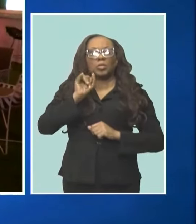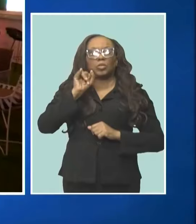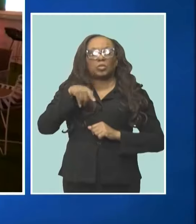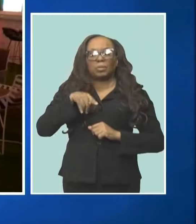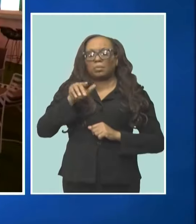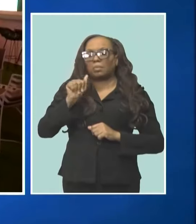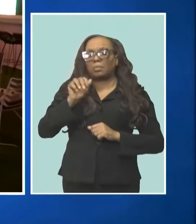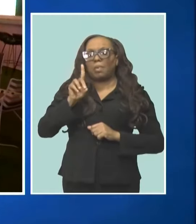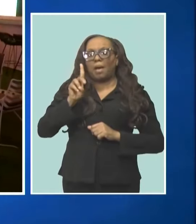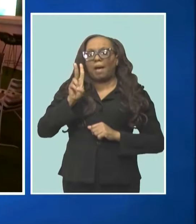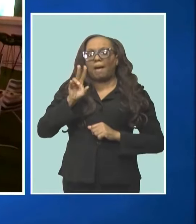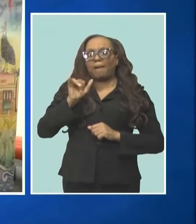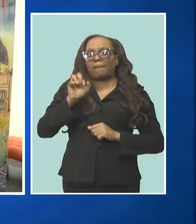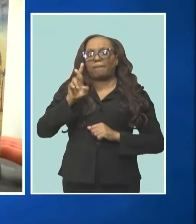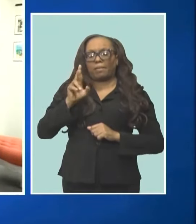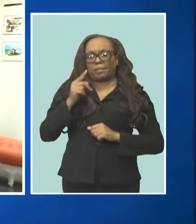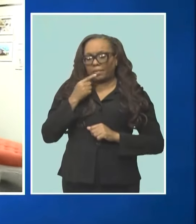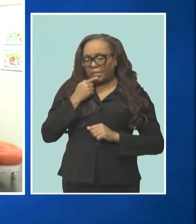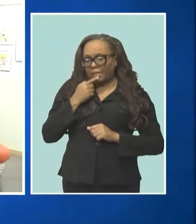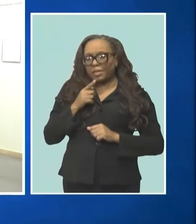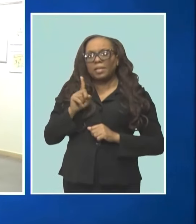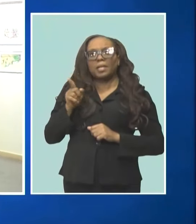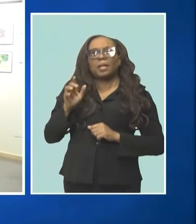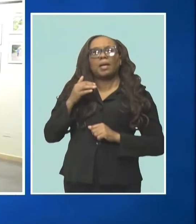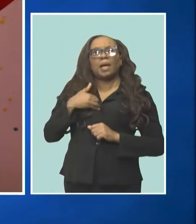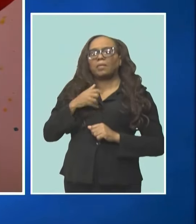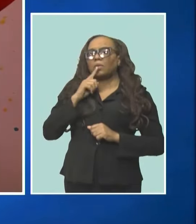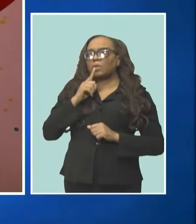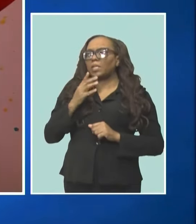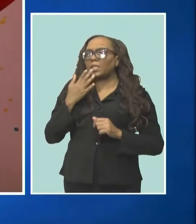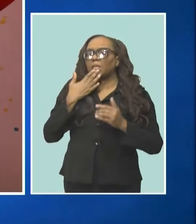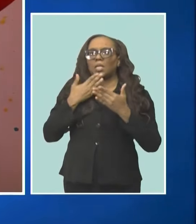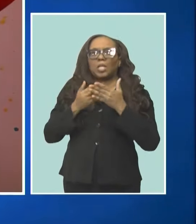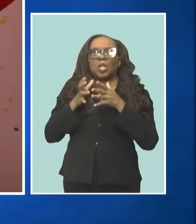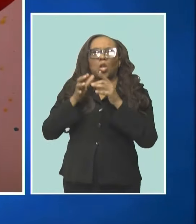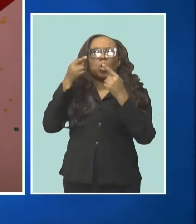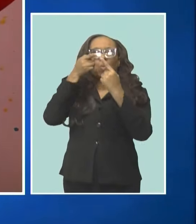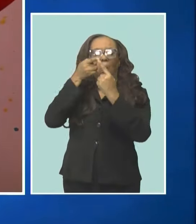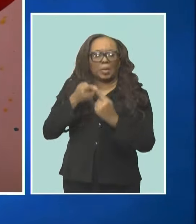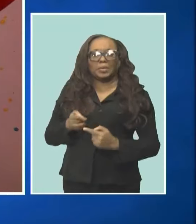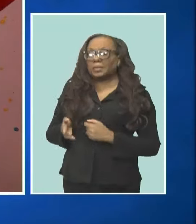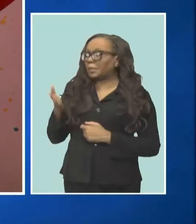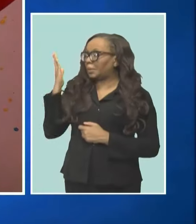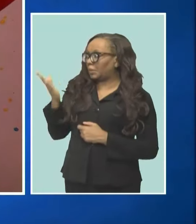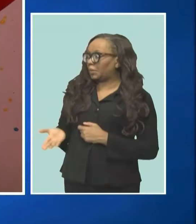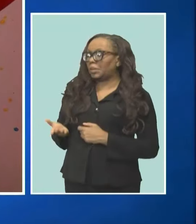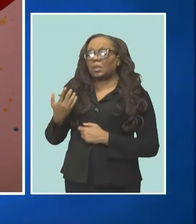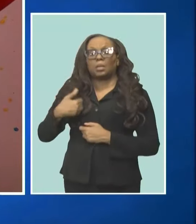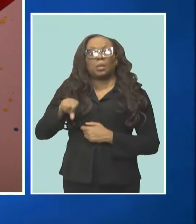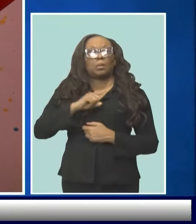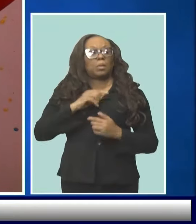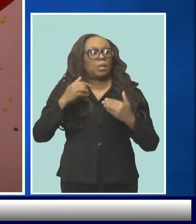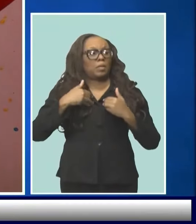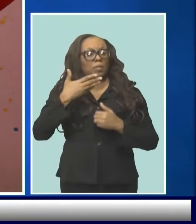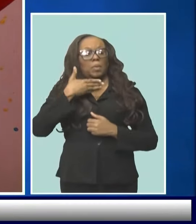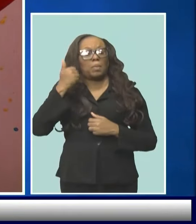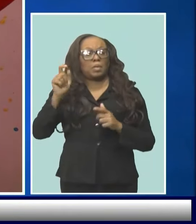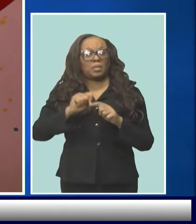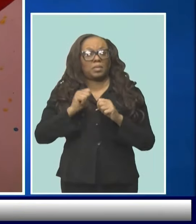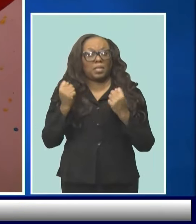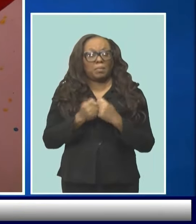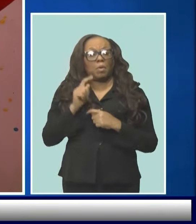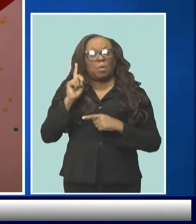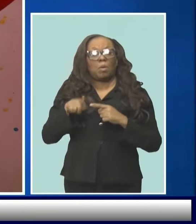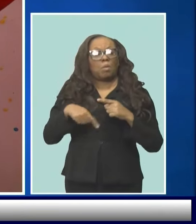made. We have the best team. We have a team who delivers every time. So as soon as you walk through